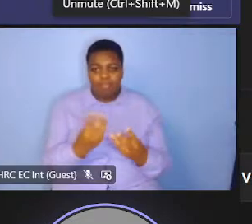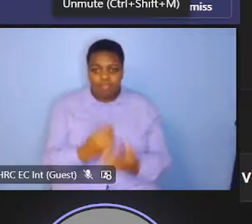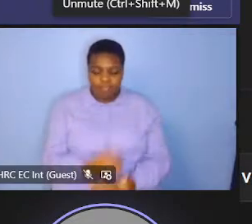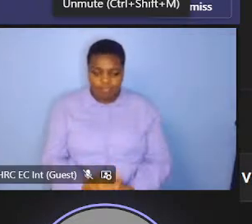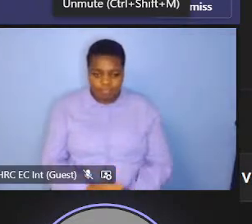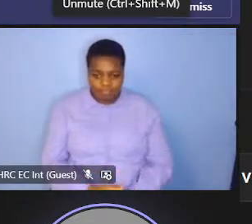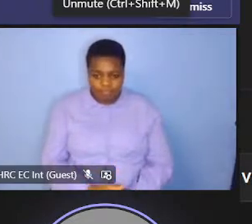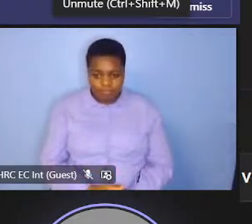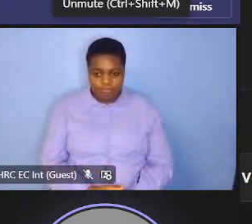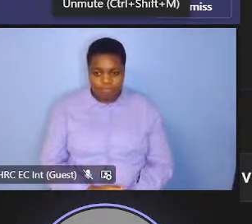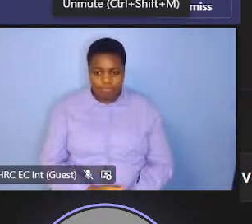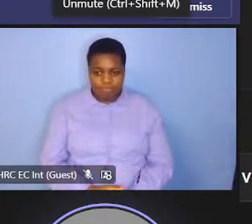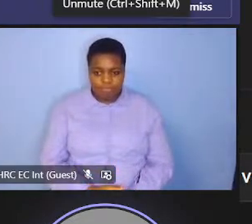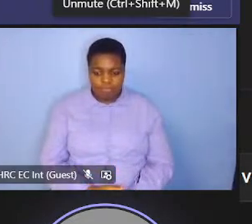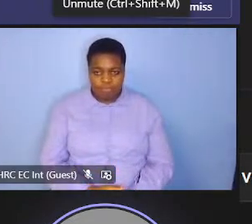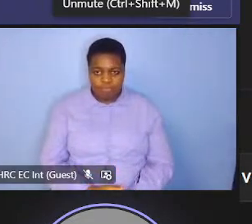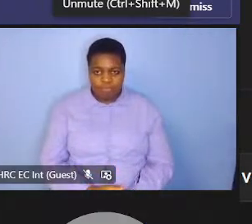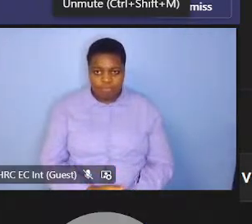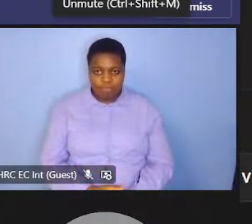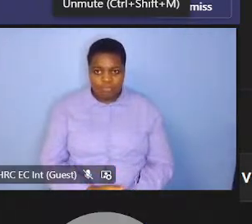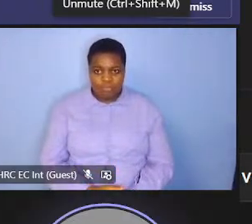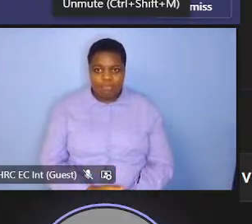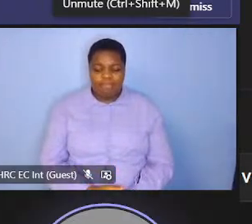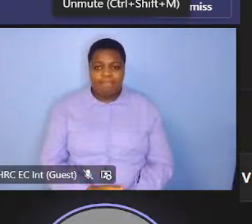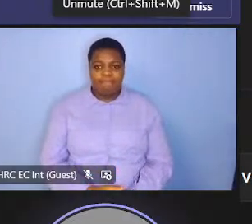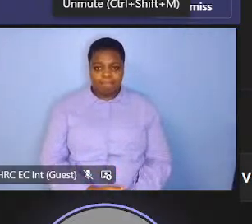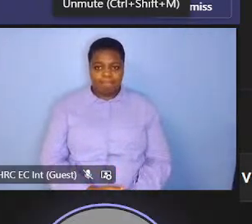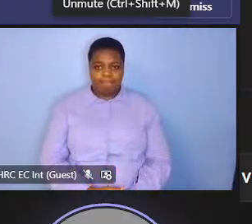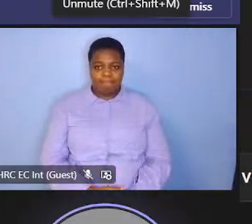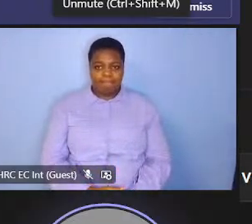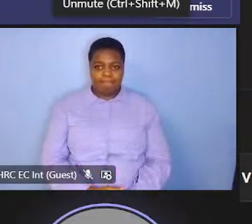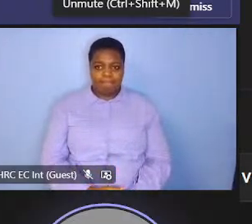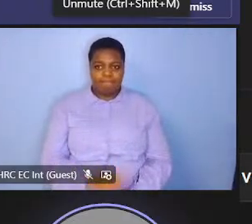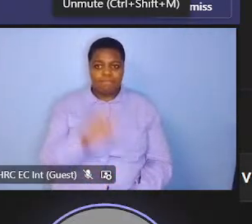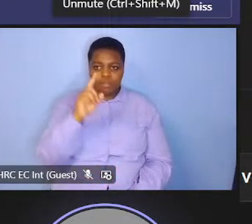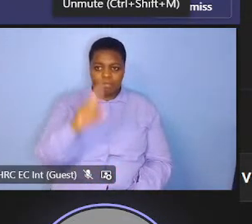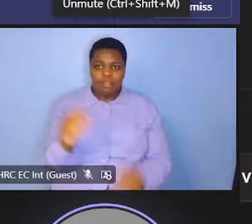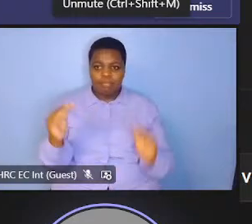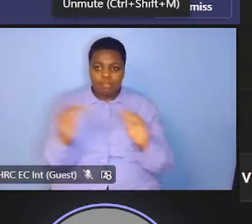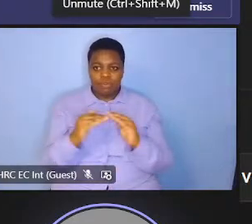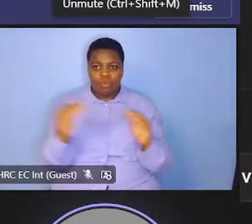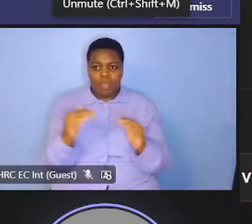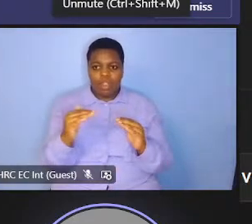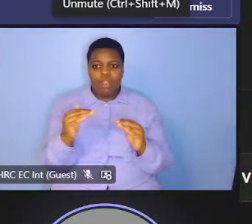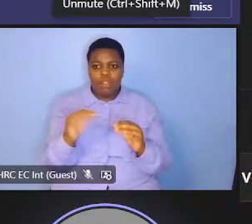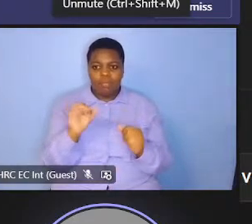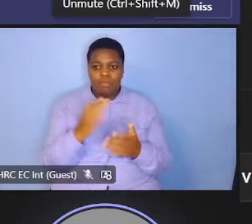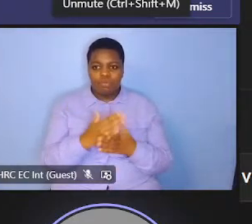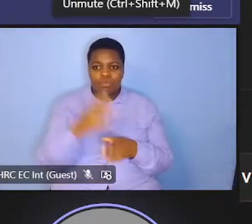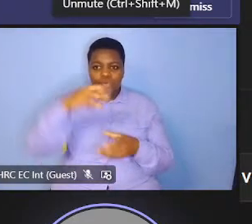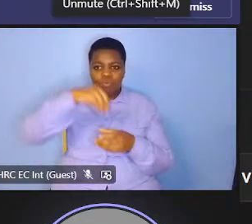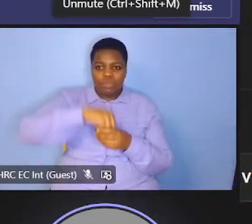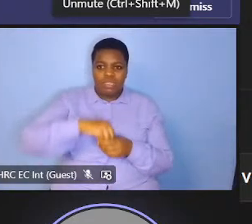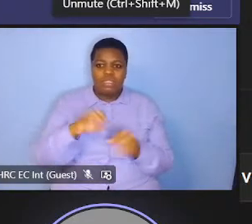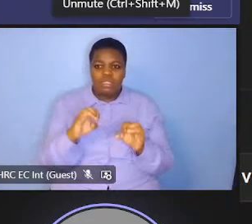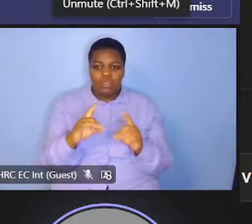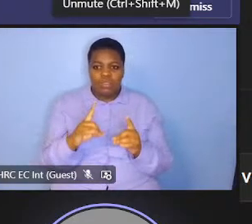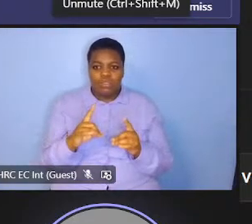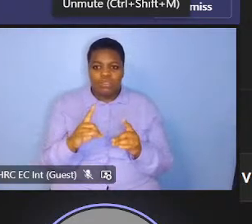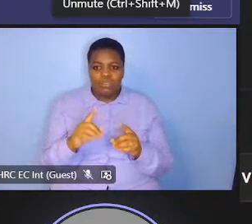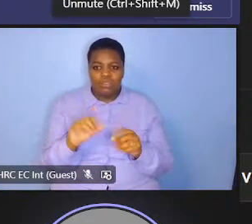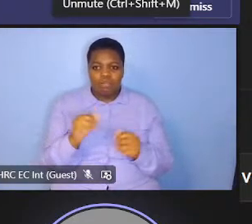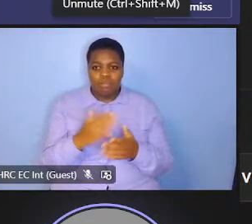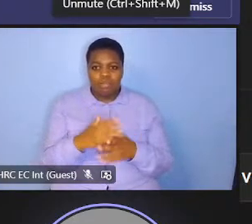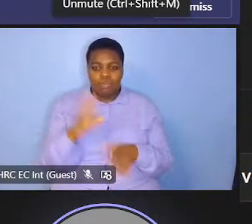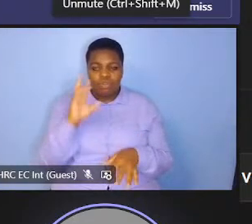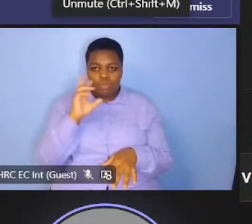the emphasis should be again be on the equal treatment of everybody within the education sector without